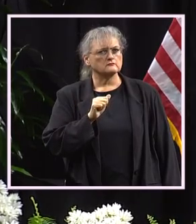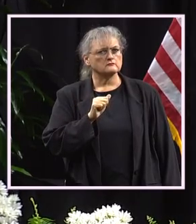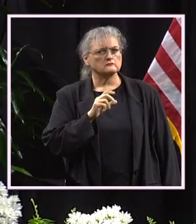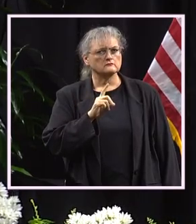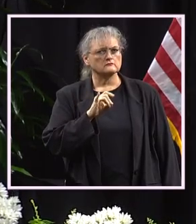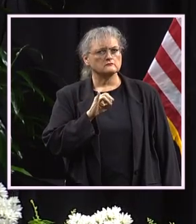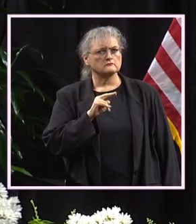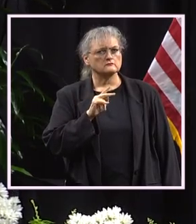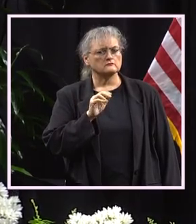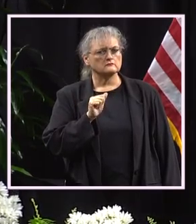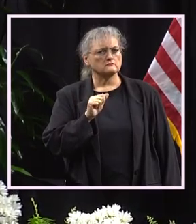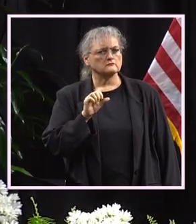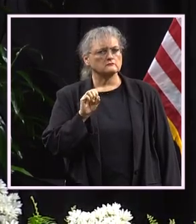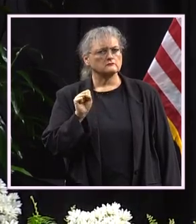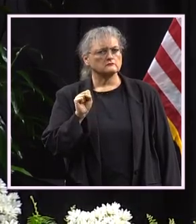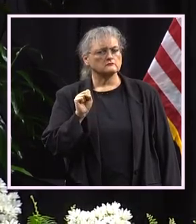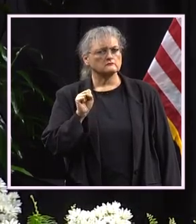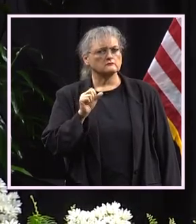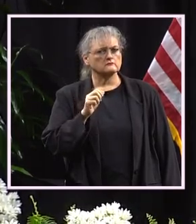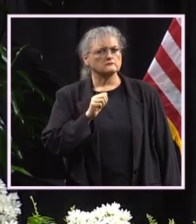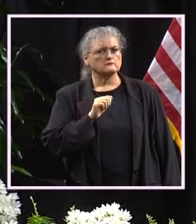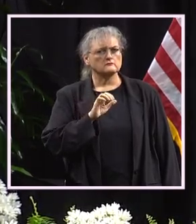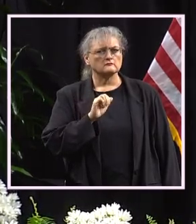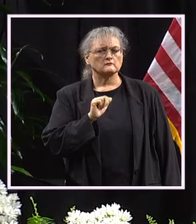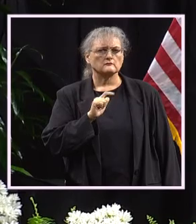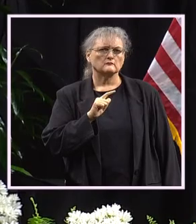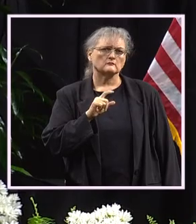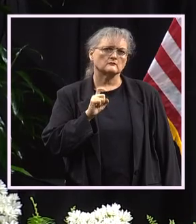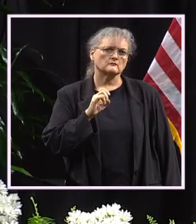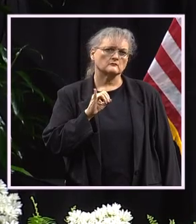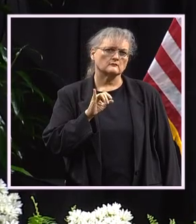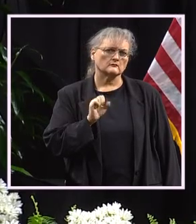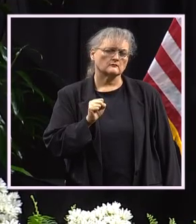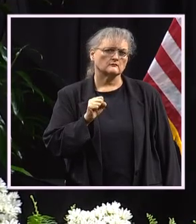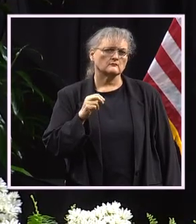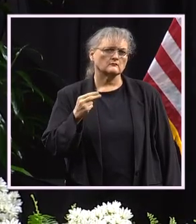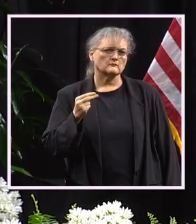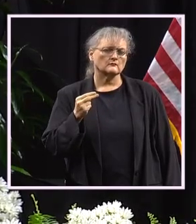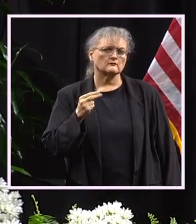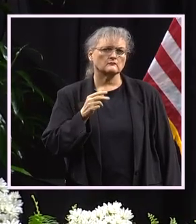Diana I. Sánchez, Master of Arts. Alexis Taylor Howard, Master of Arts.